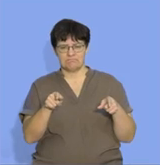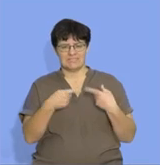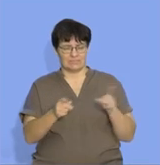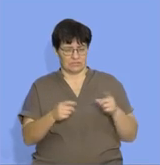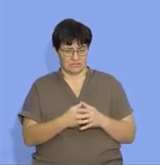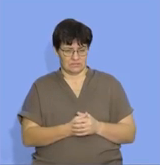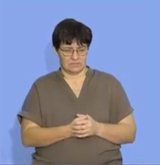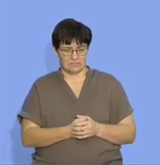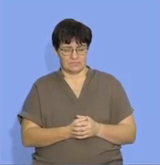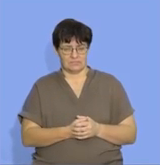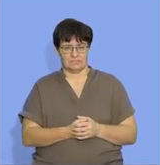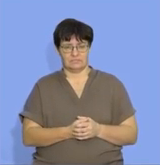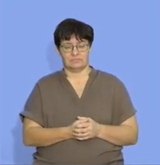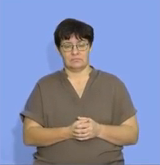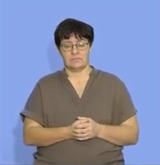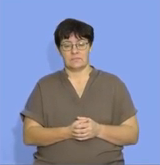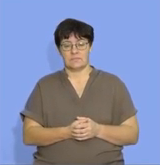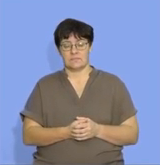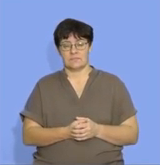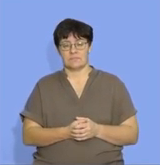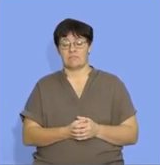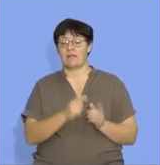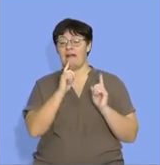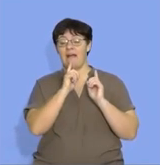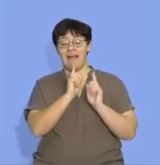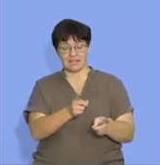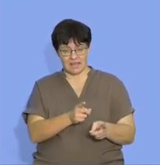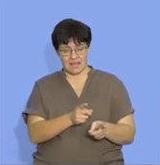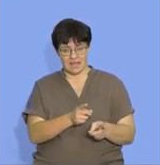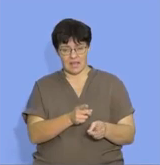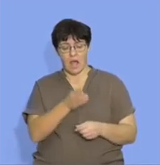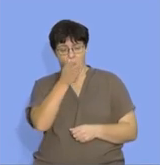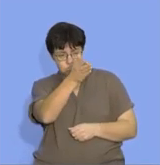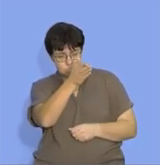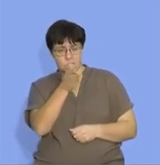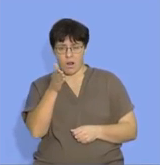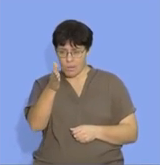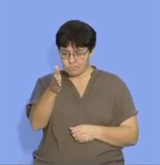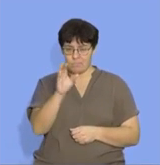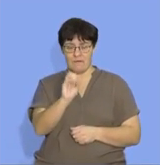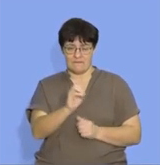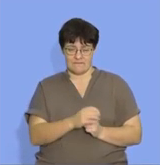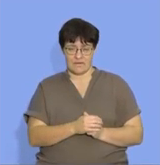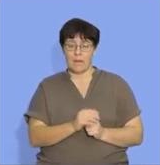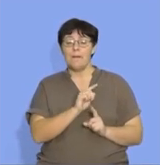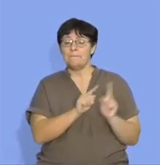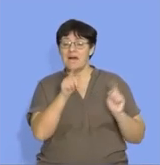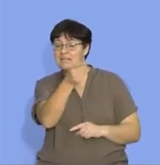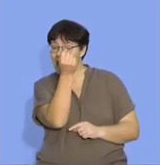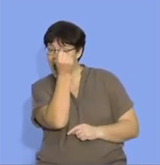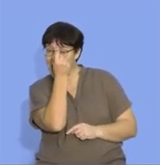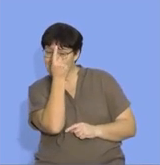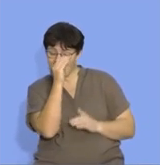microorganisms. Now, if you look at this, the answers are on here, but you need to be able to